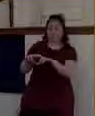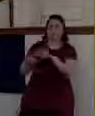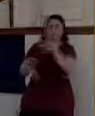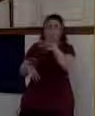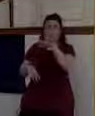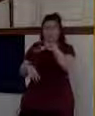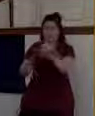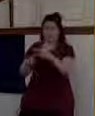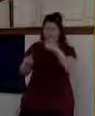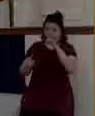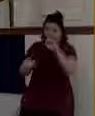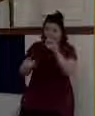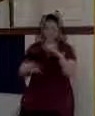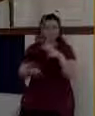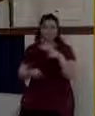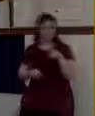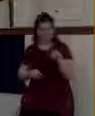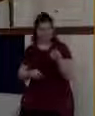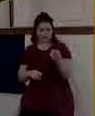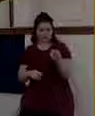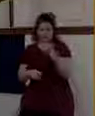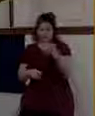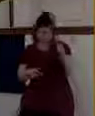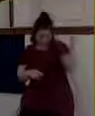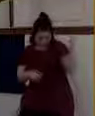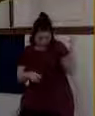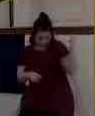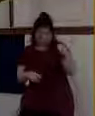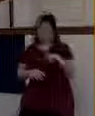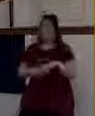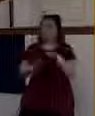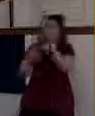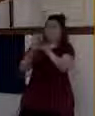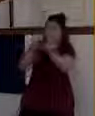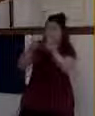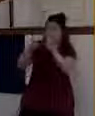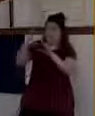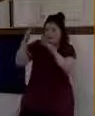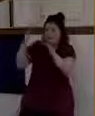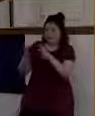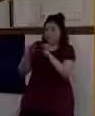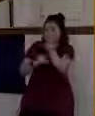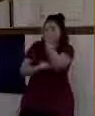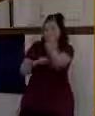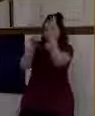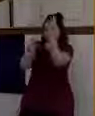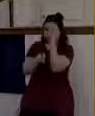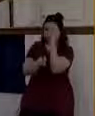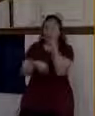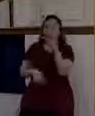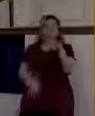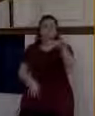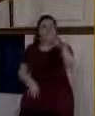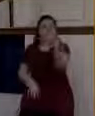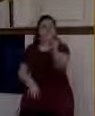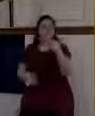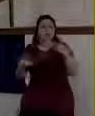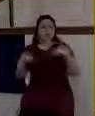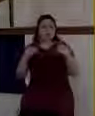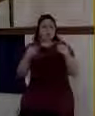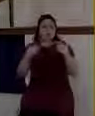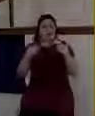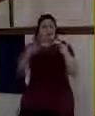said, I am. So he rides and he finds this prophet sitting under the oak tree. By the way, this younger prophet is making a mistake